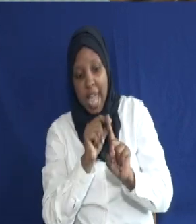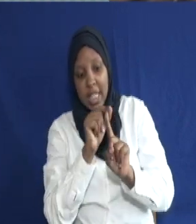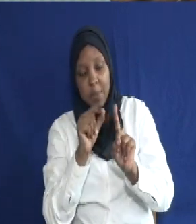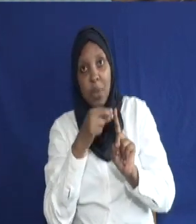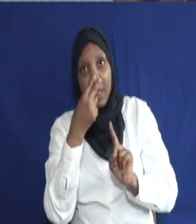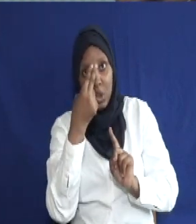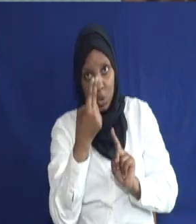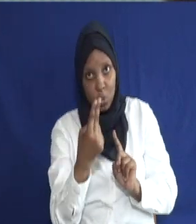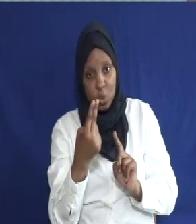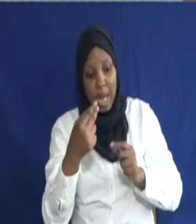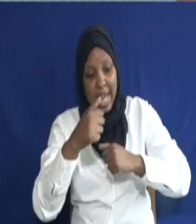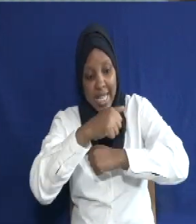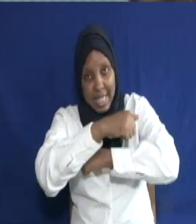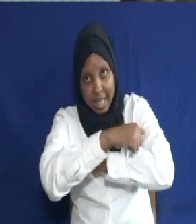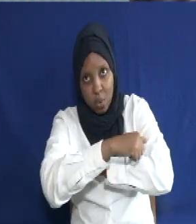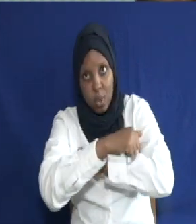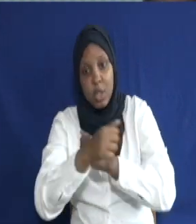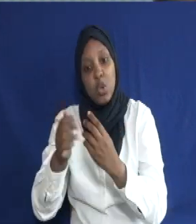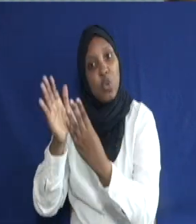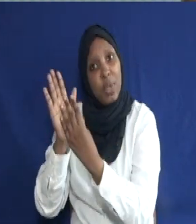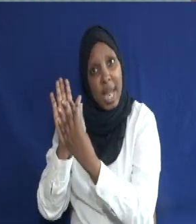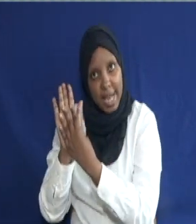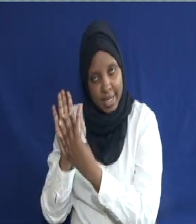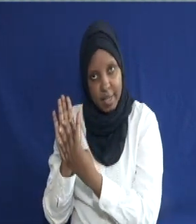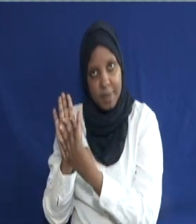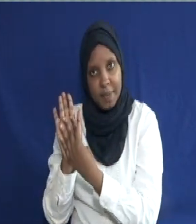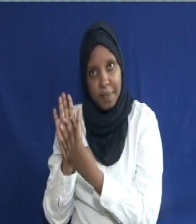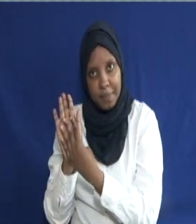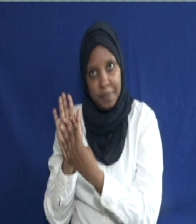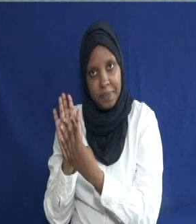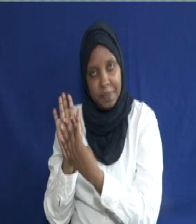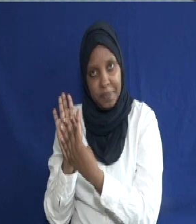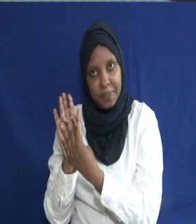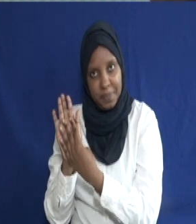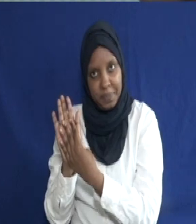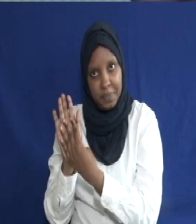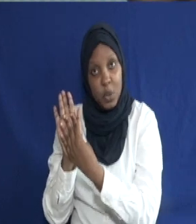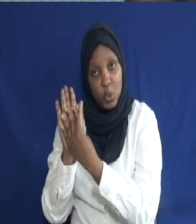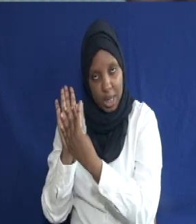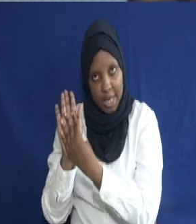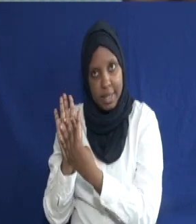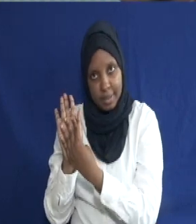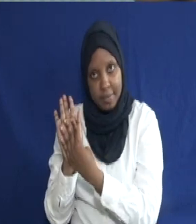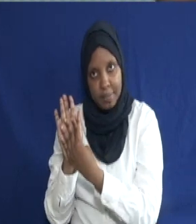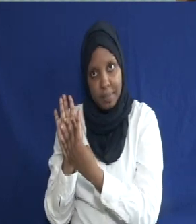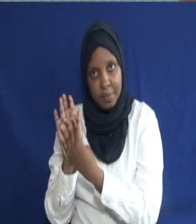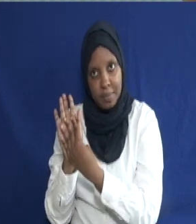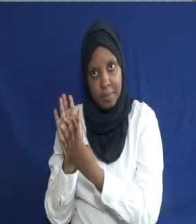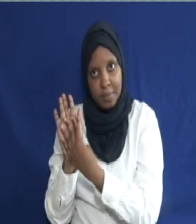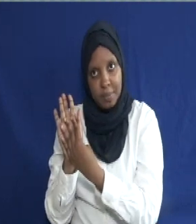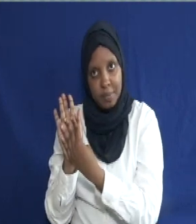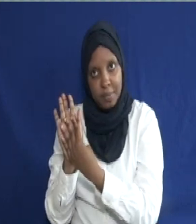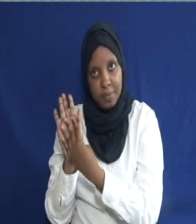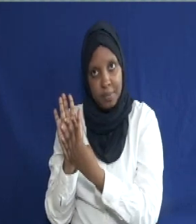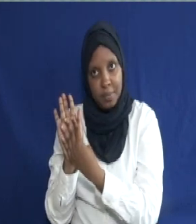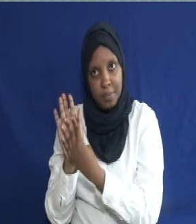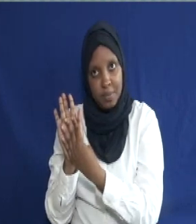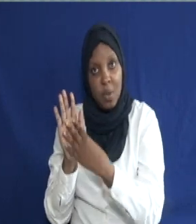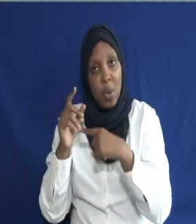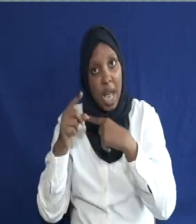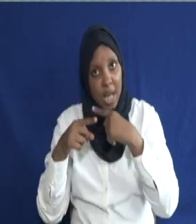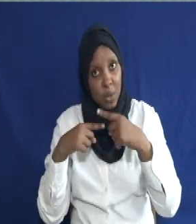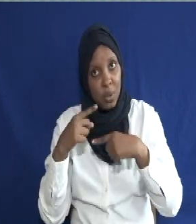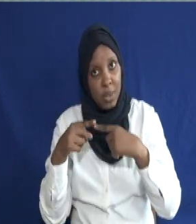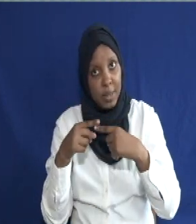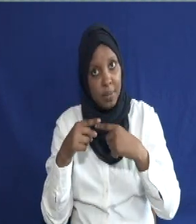9. We have to find the number with exponent of 2 is equal to 9. So we are